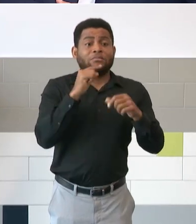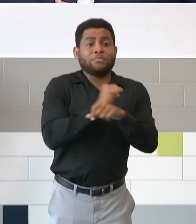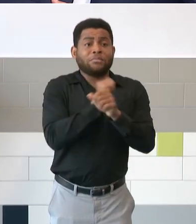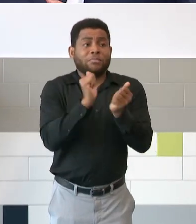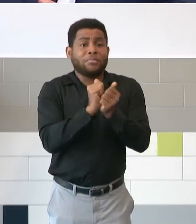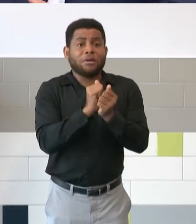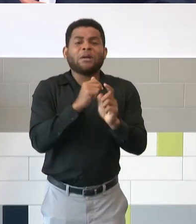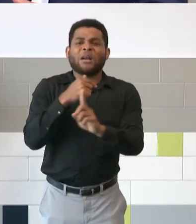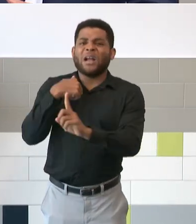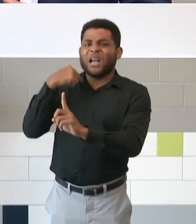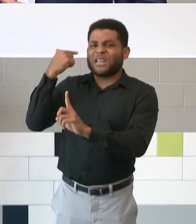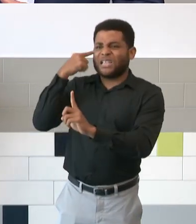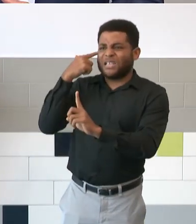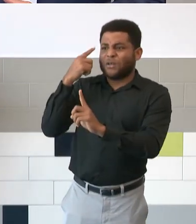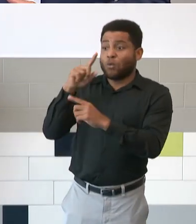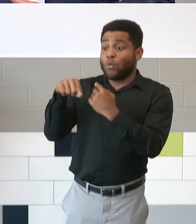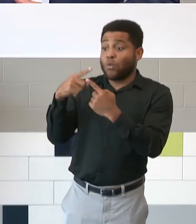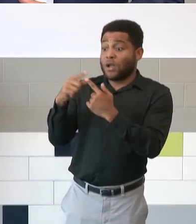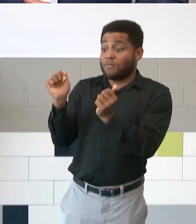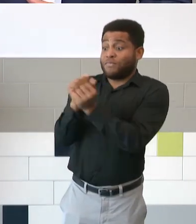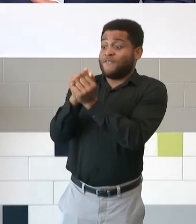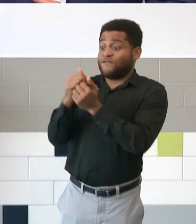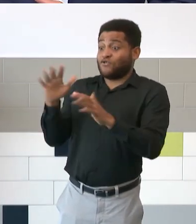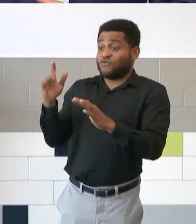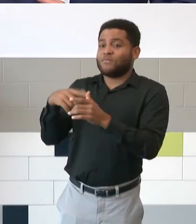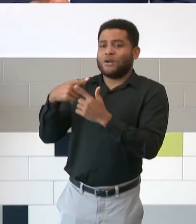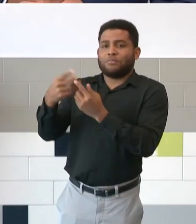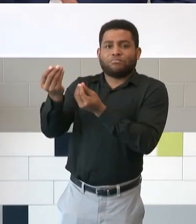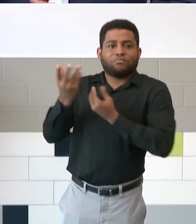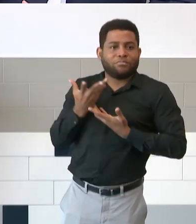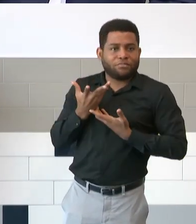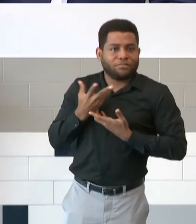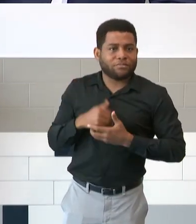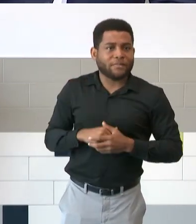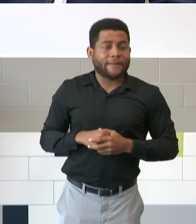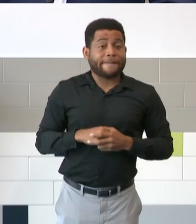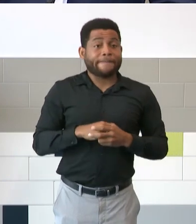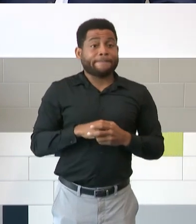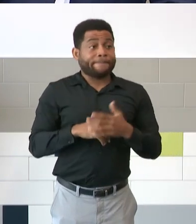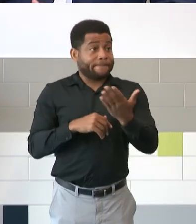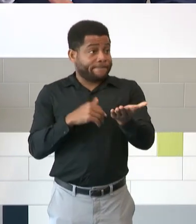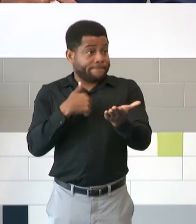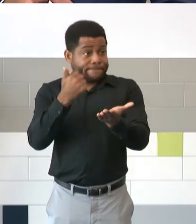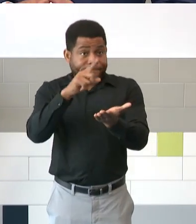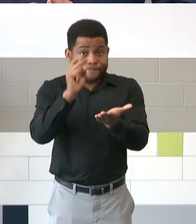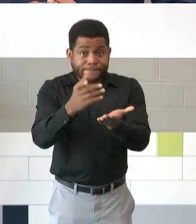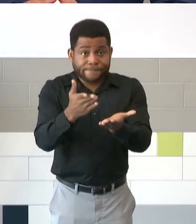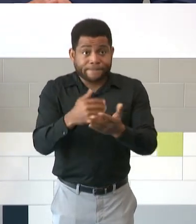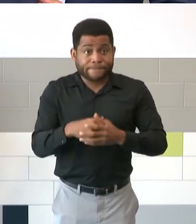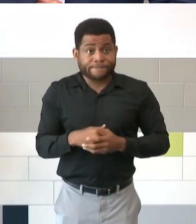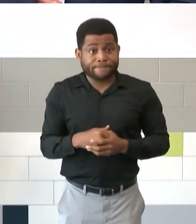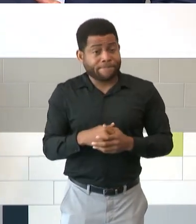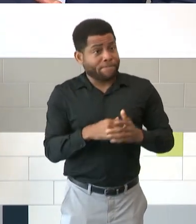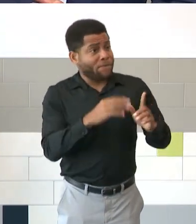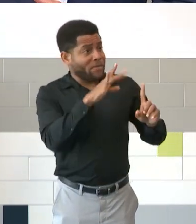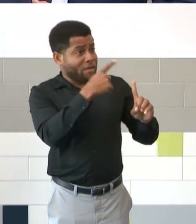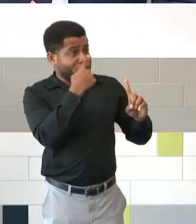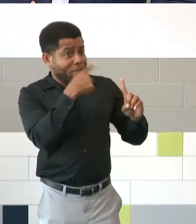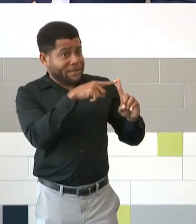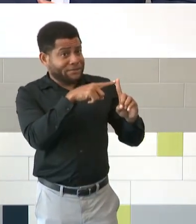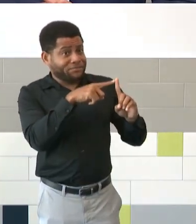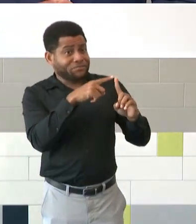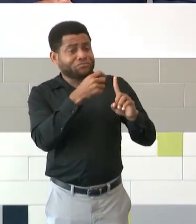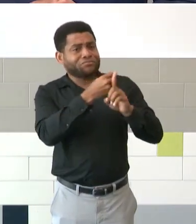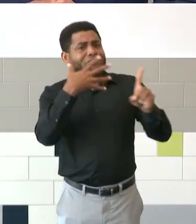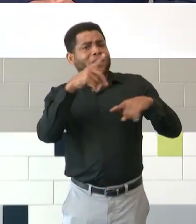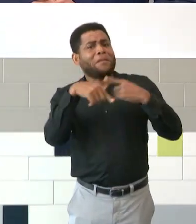Yes. Can you just talk personally about this arrest and how it kind of reflects on the city at a time when you